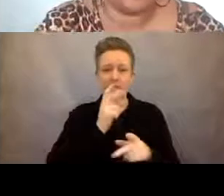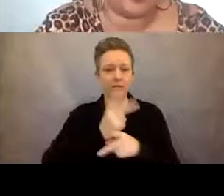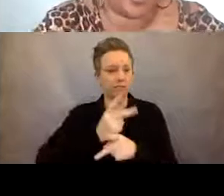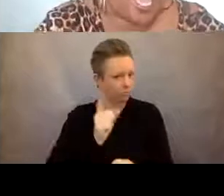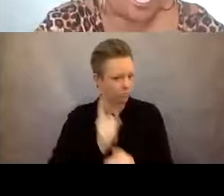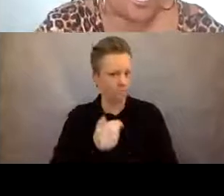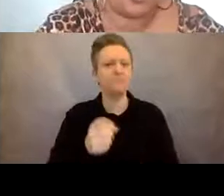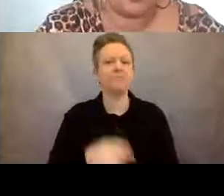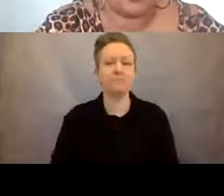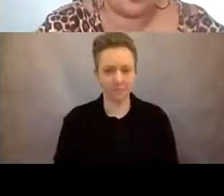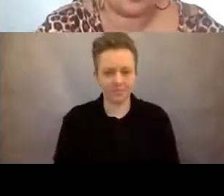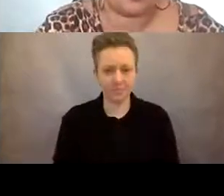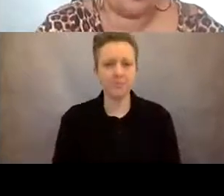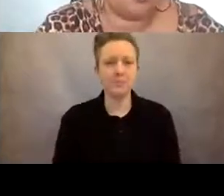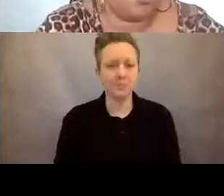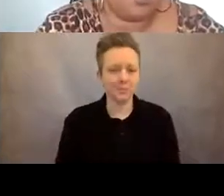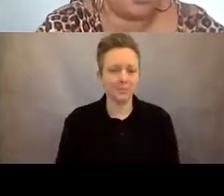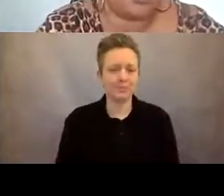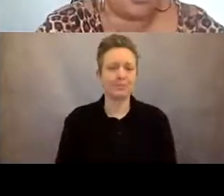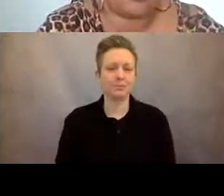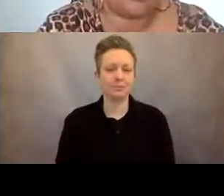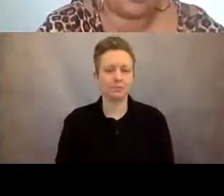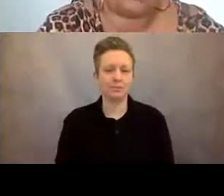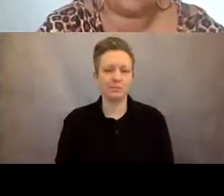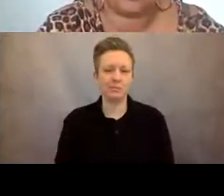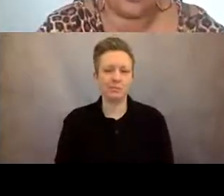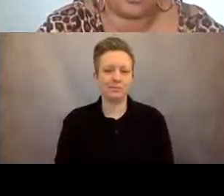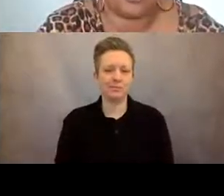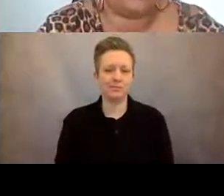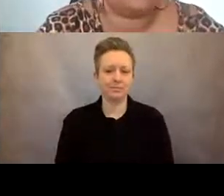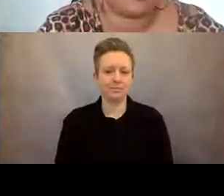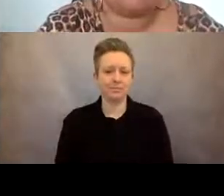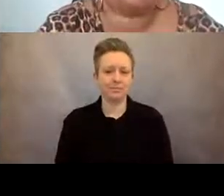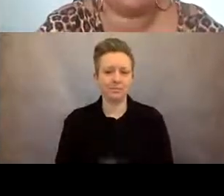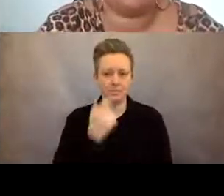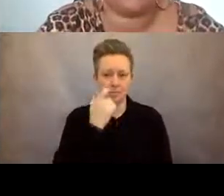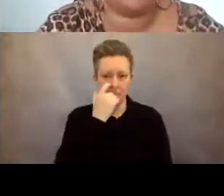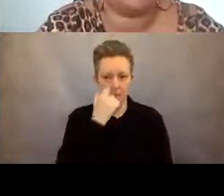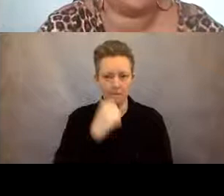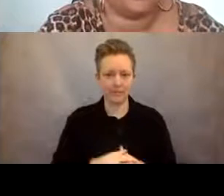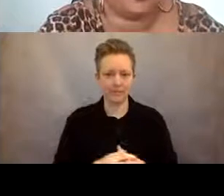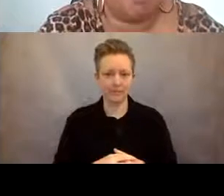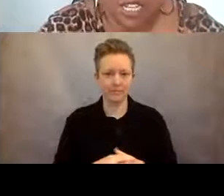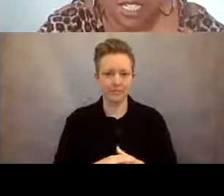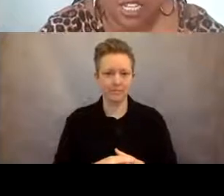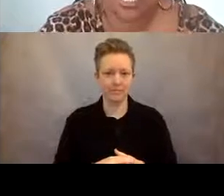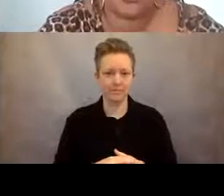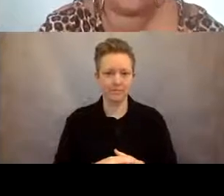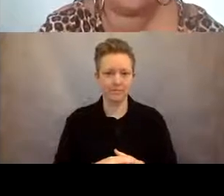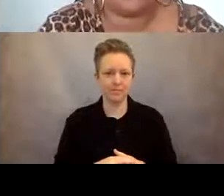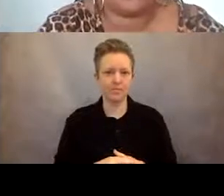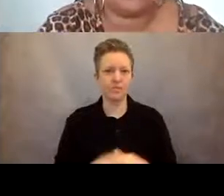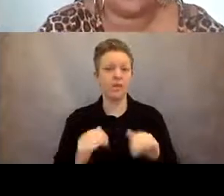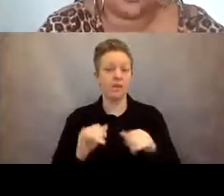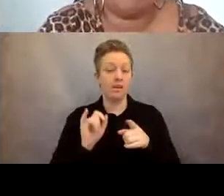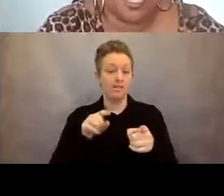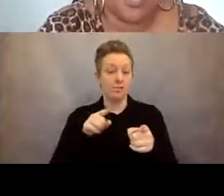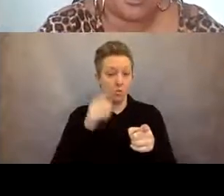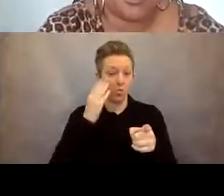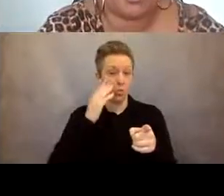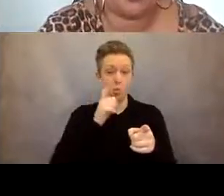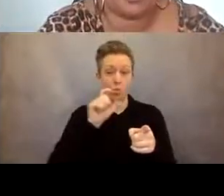with Tanir Kane, go to a presentation that she's facilitating, absolutely take it. She is amazing. She is